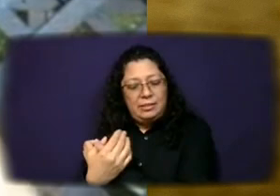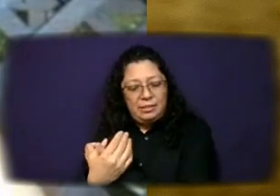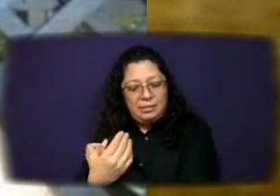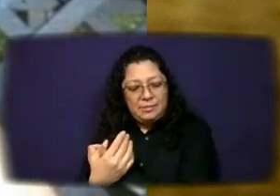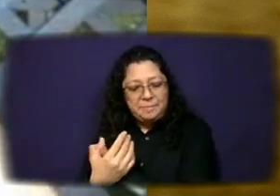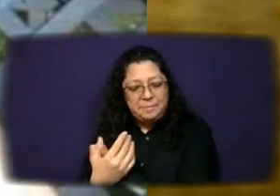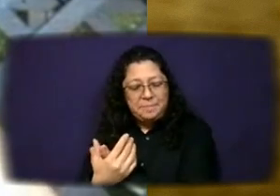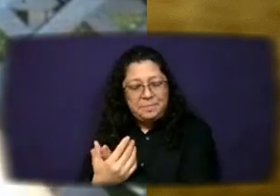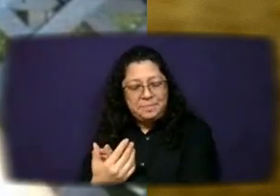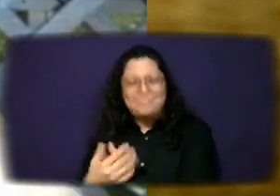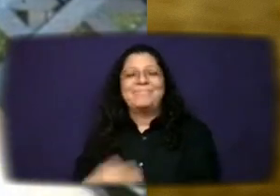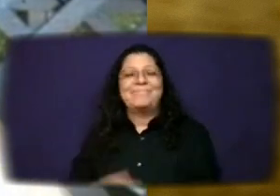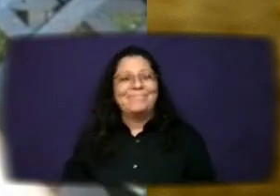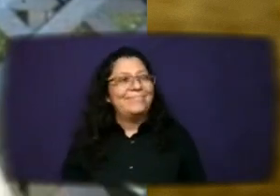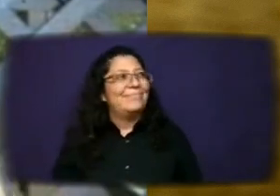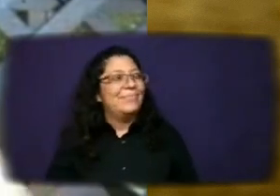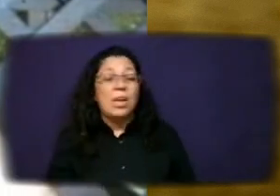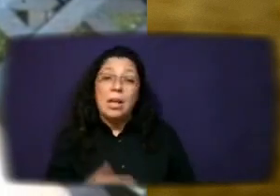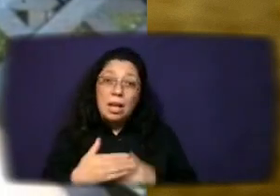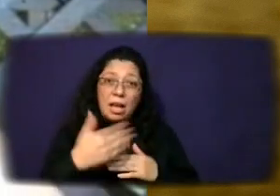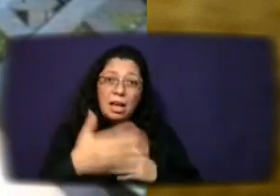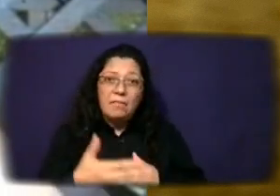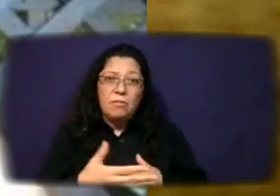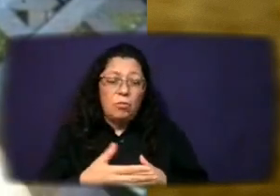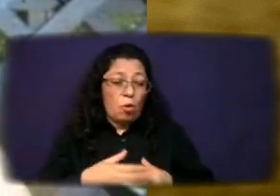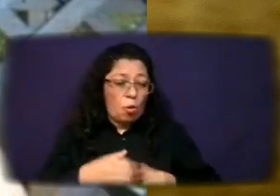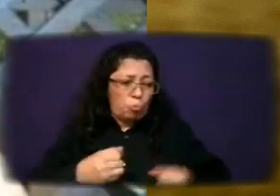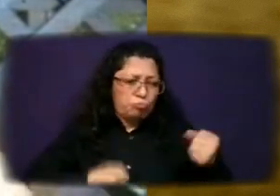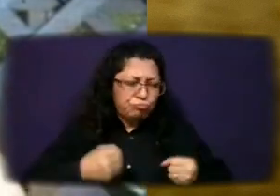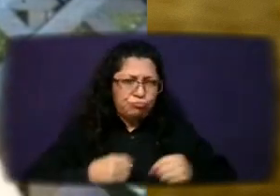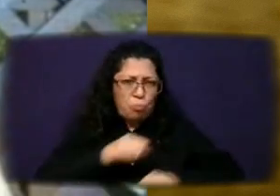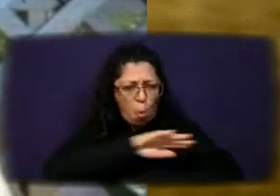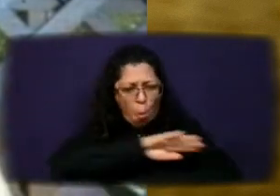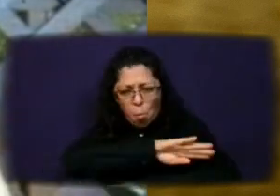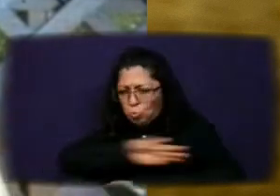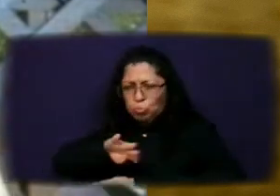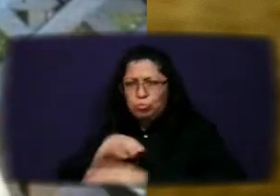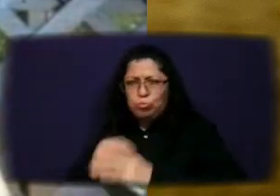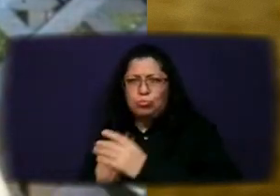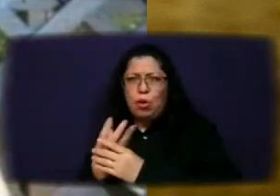Even after the bulldozers came and tore the garden down,